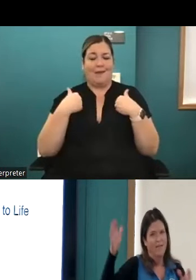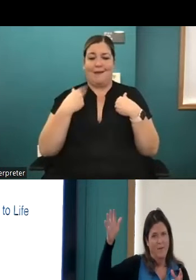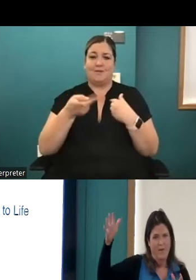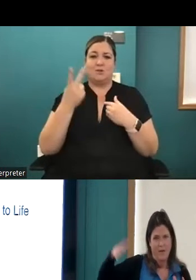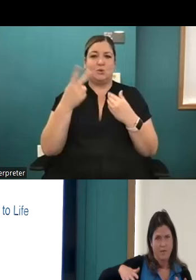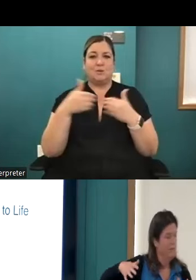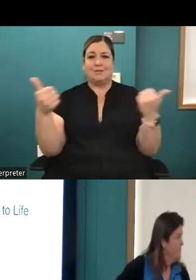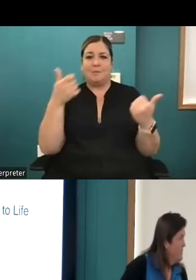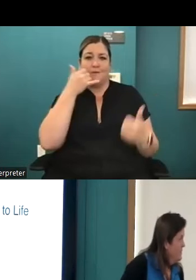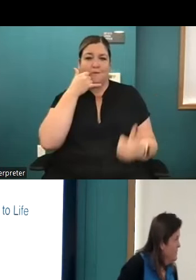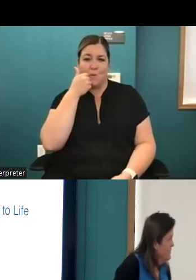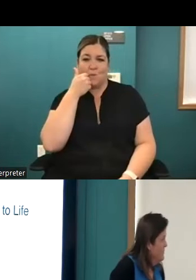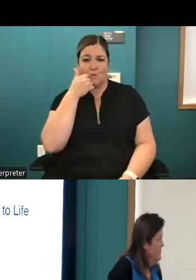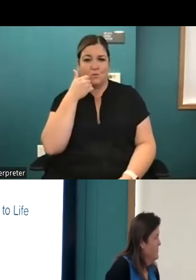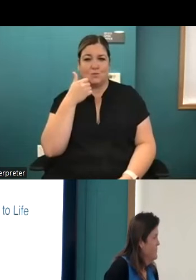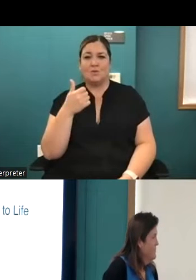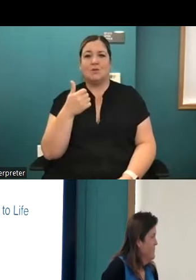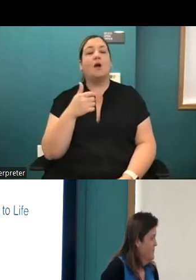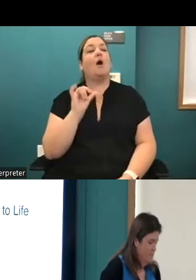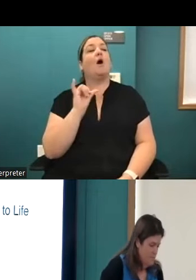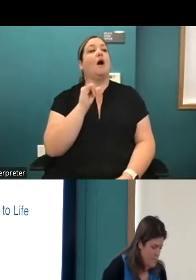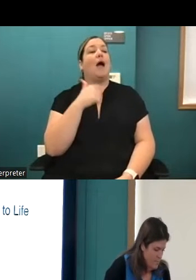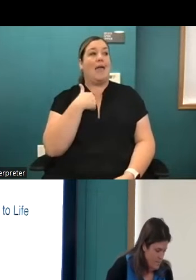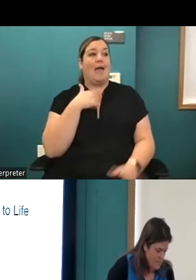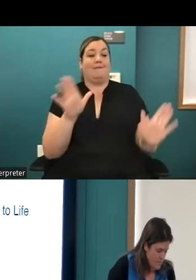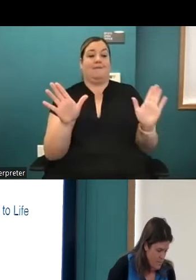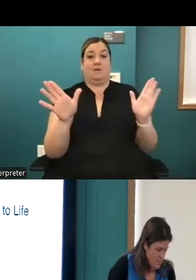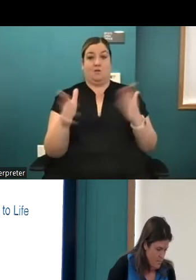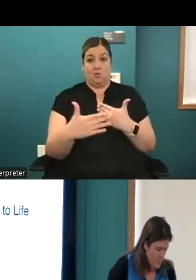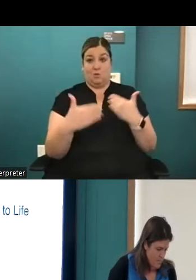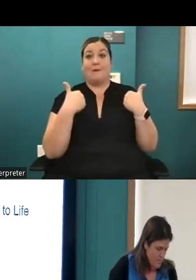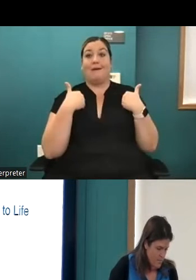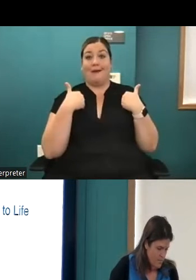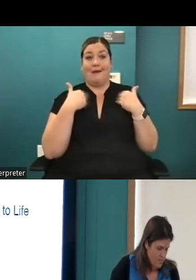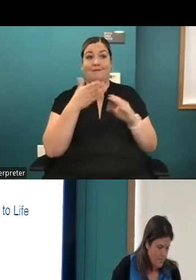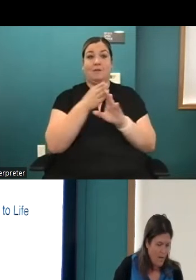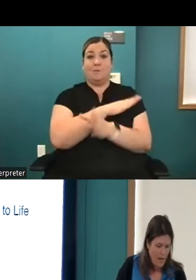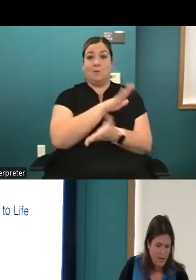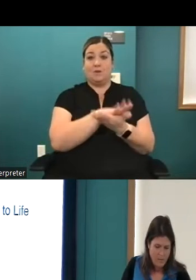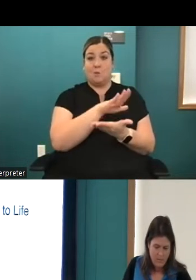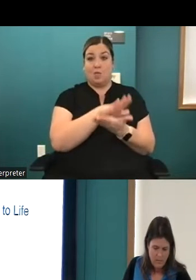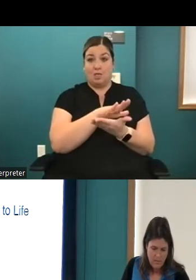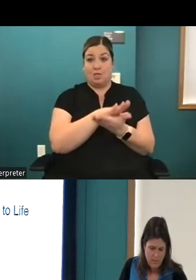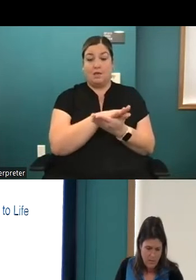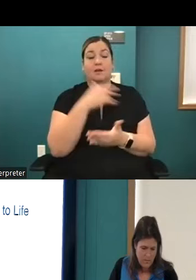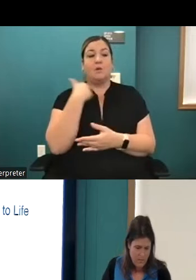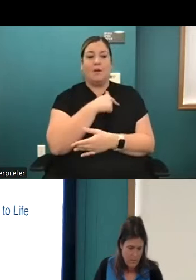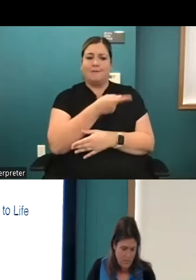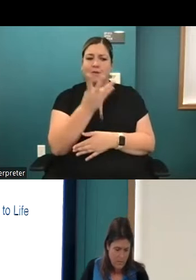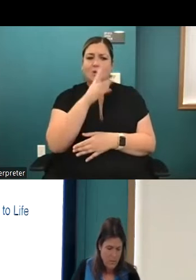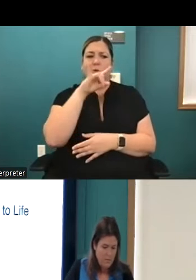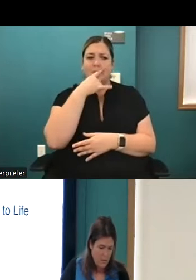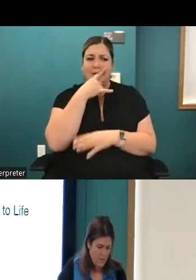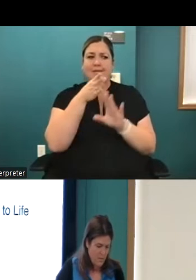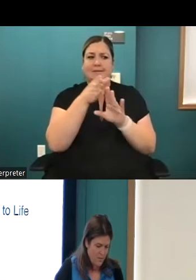So I have a classroom that has preschoolers we have a couple of kids of our preschoolers